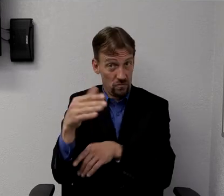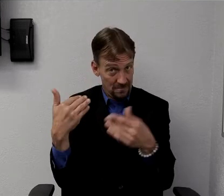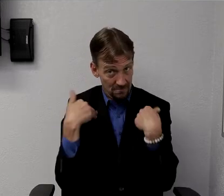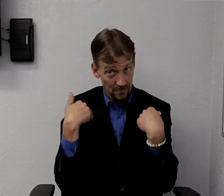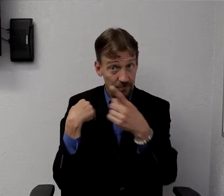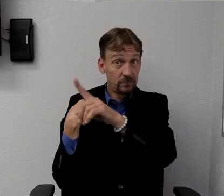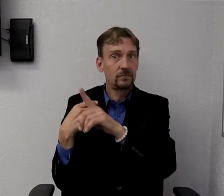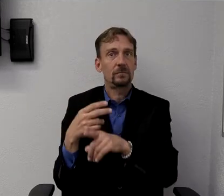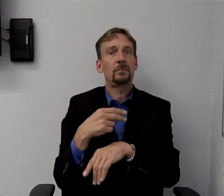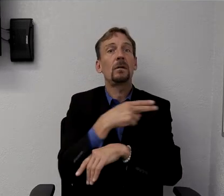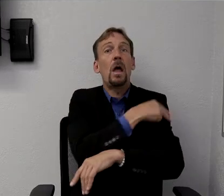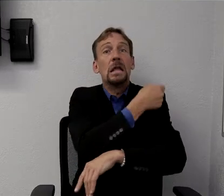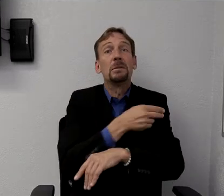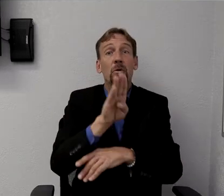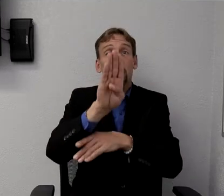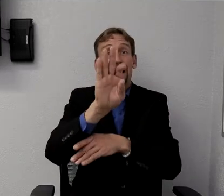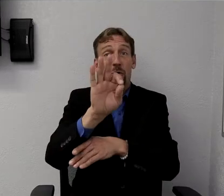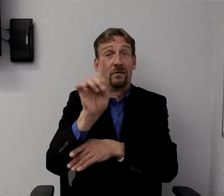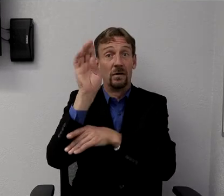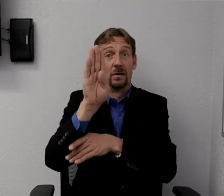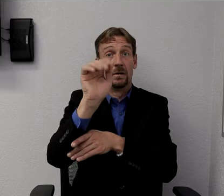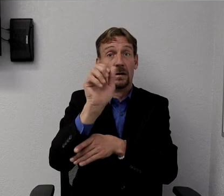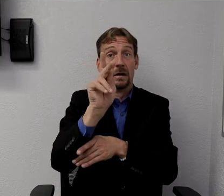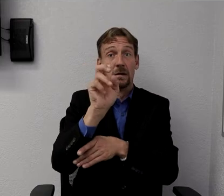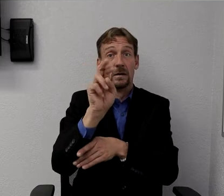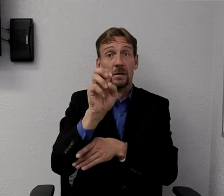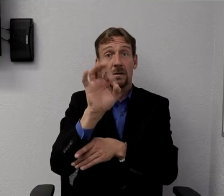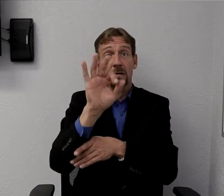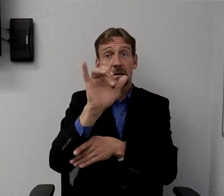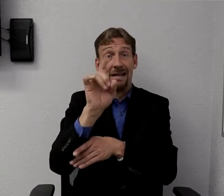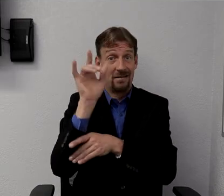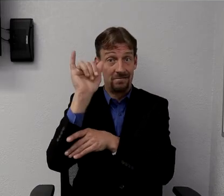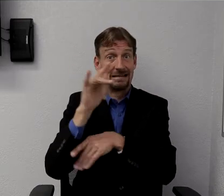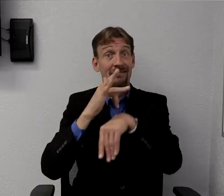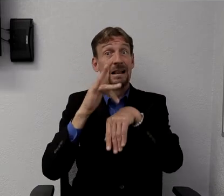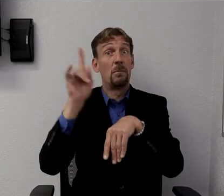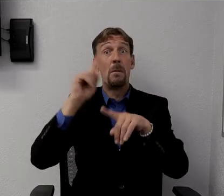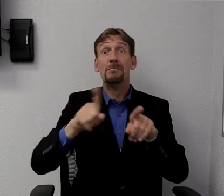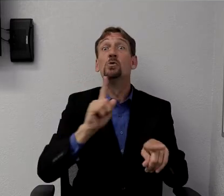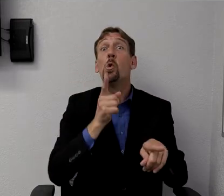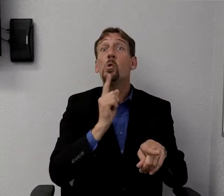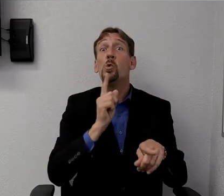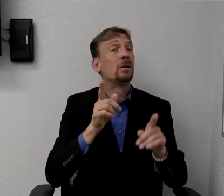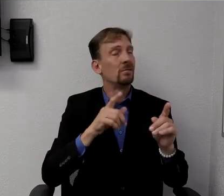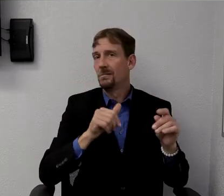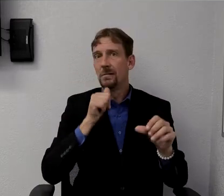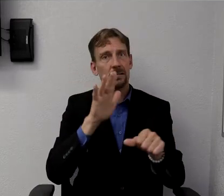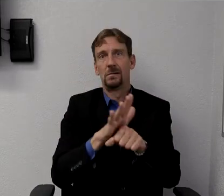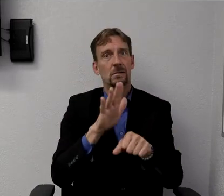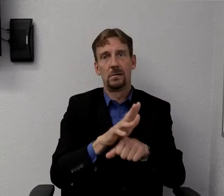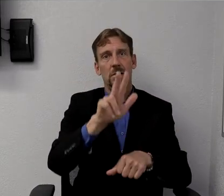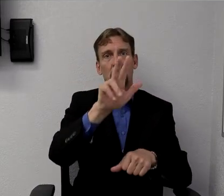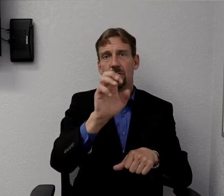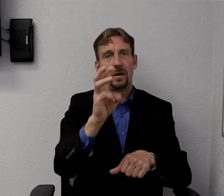would have some that are available. But collectively, we don't have anywhere close to 368. So